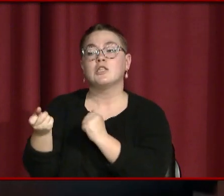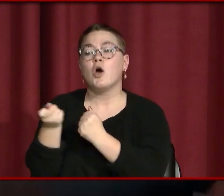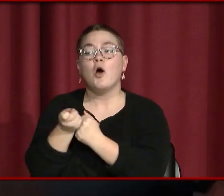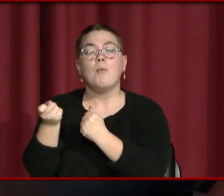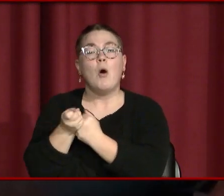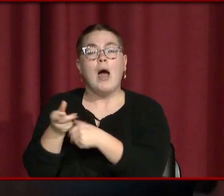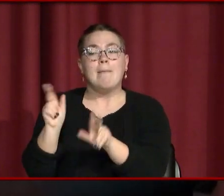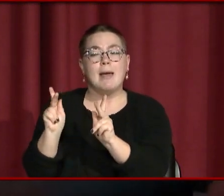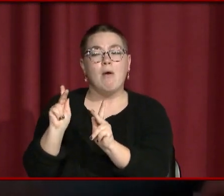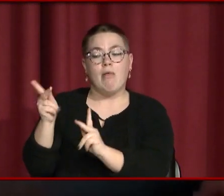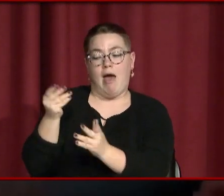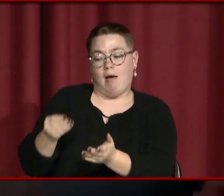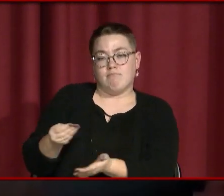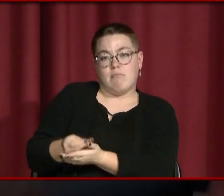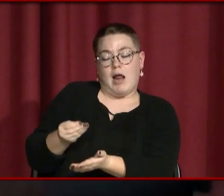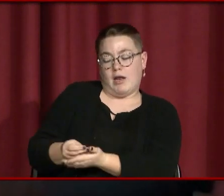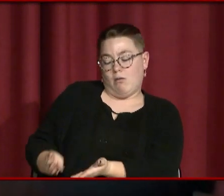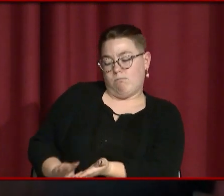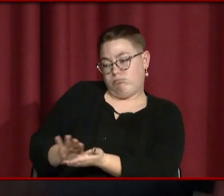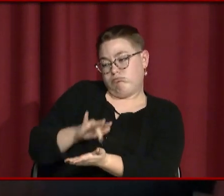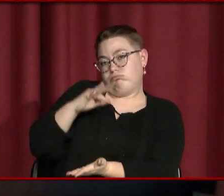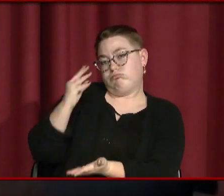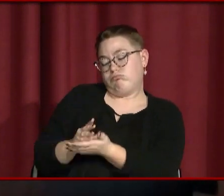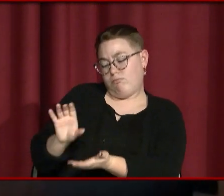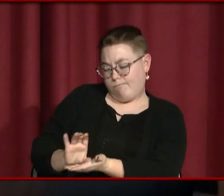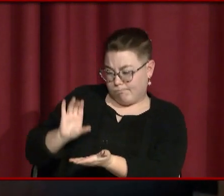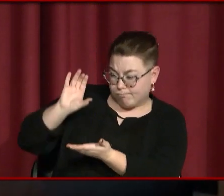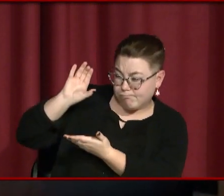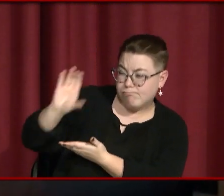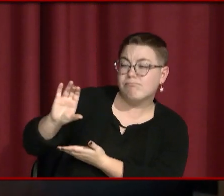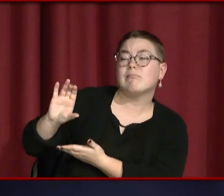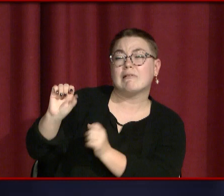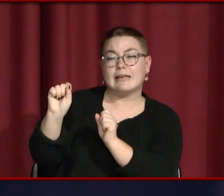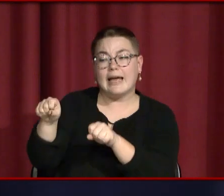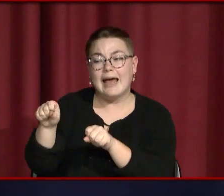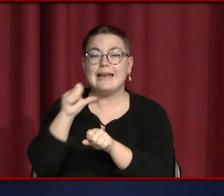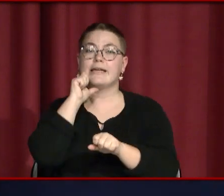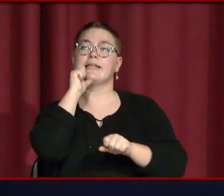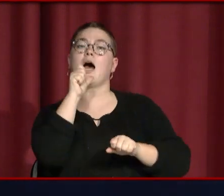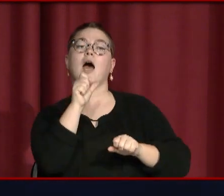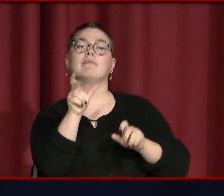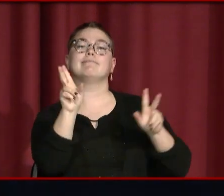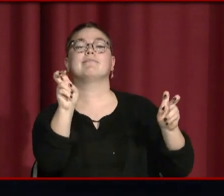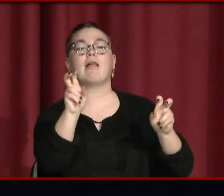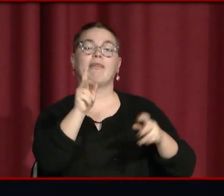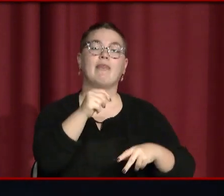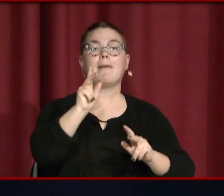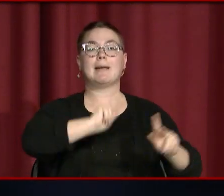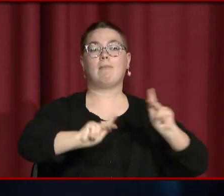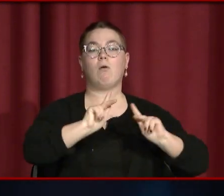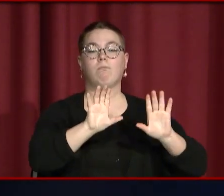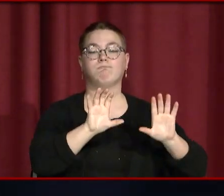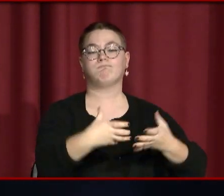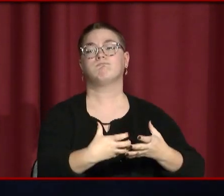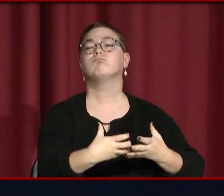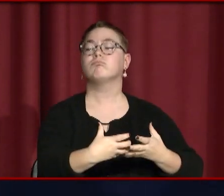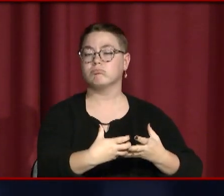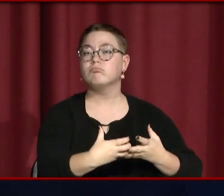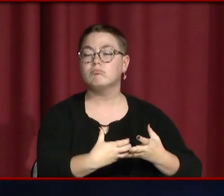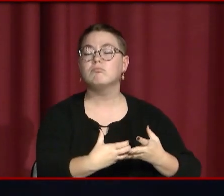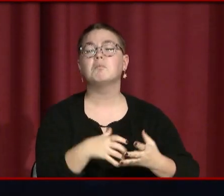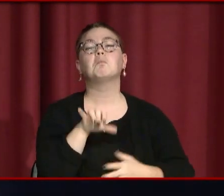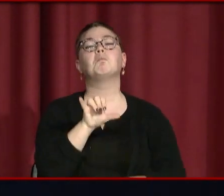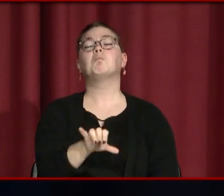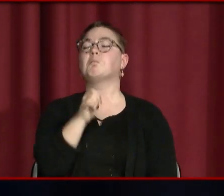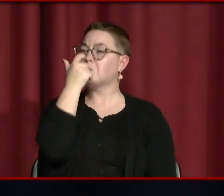at the expense of every Ohioan. I appreciate that. And the language that I think about that makes sense to